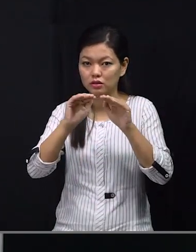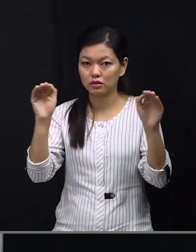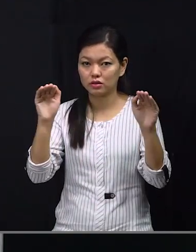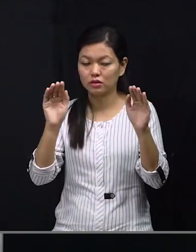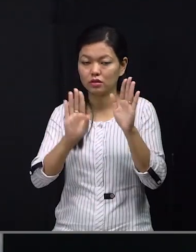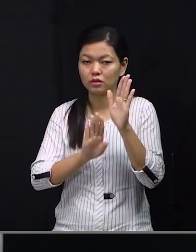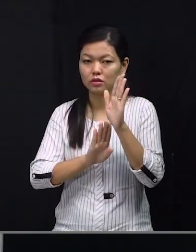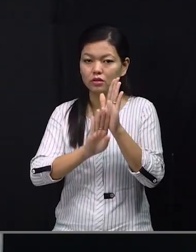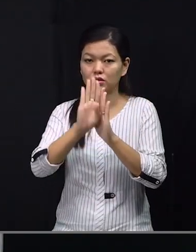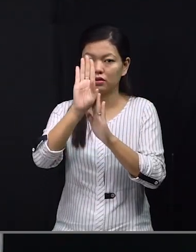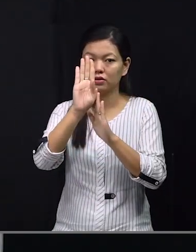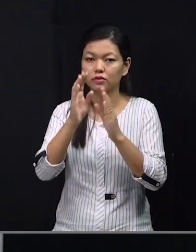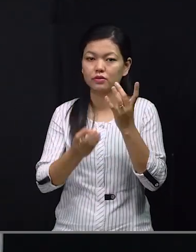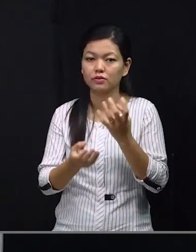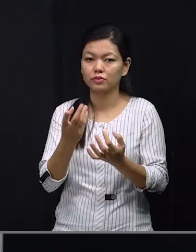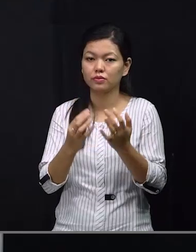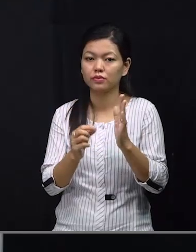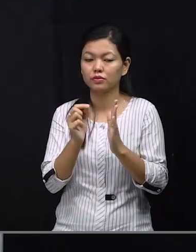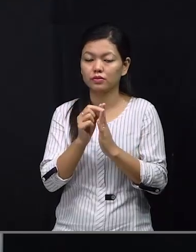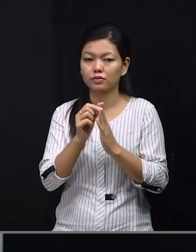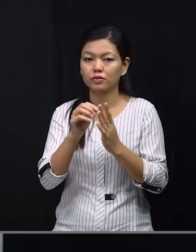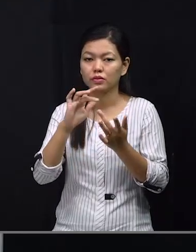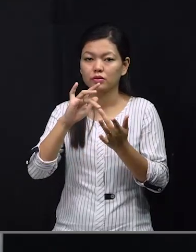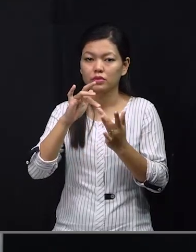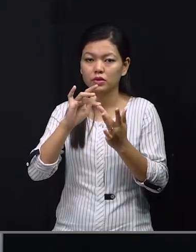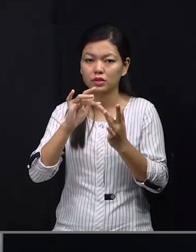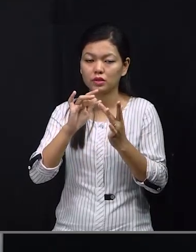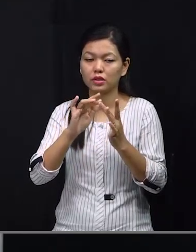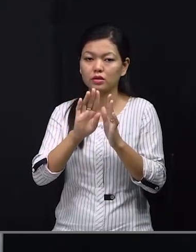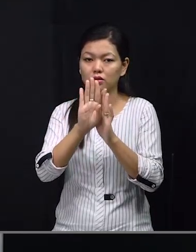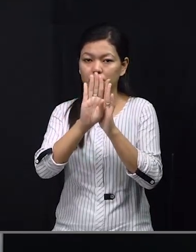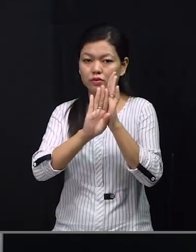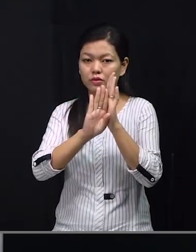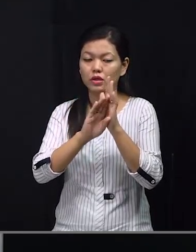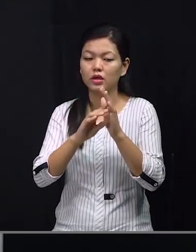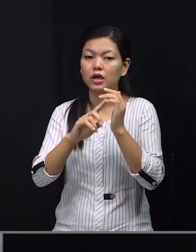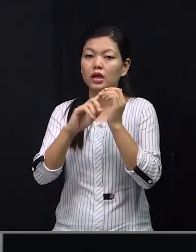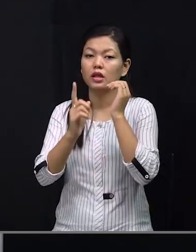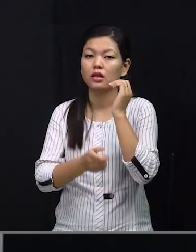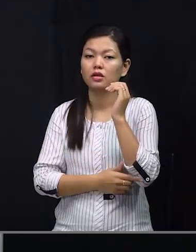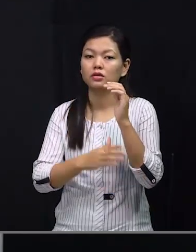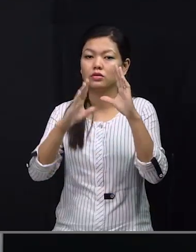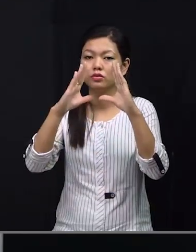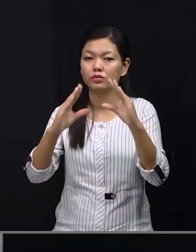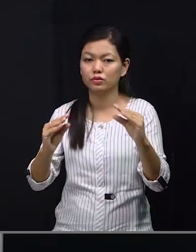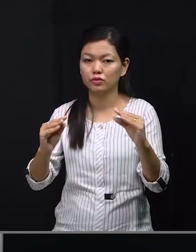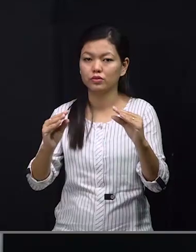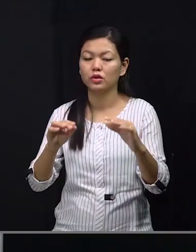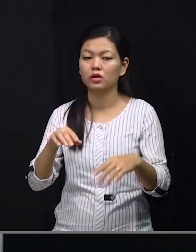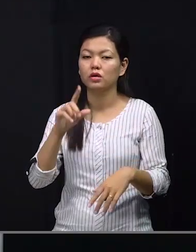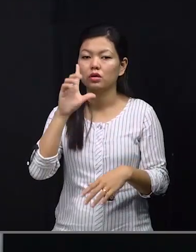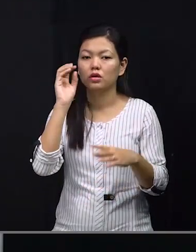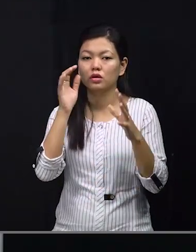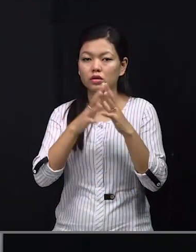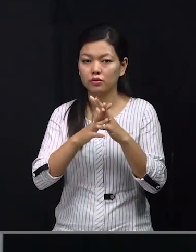point, this will have the next, and the one where there is the most excessive branching will have the lowest